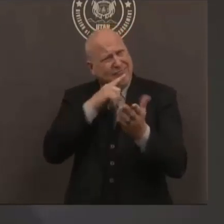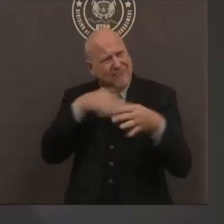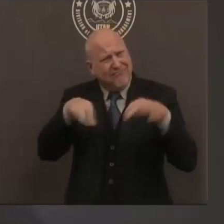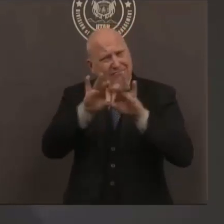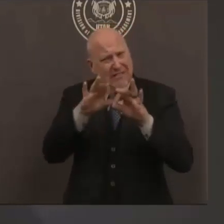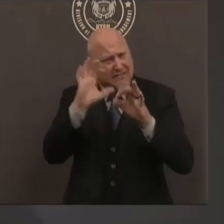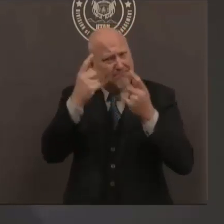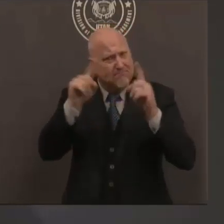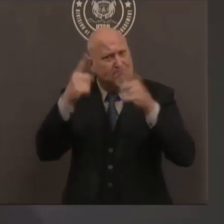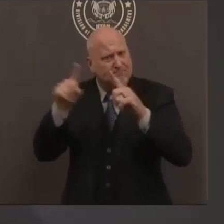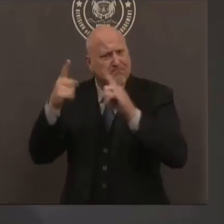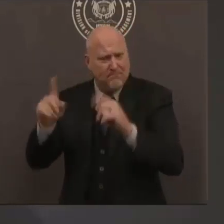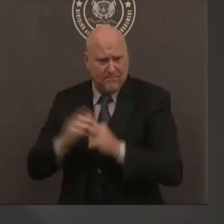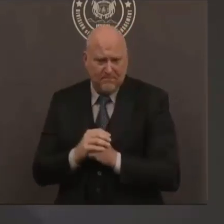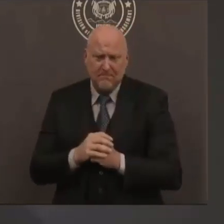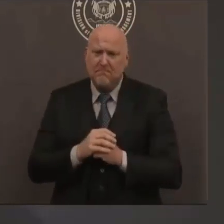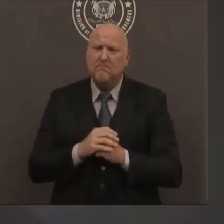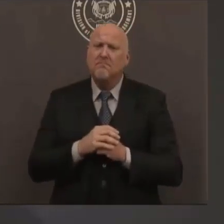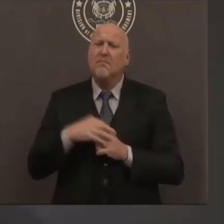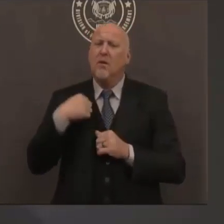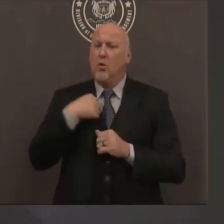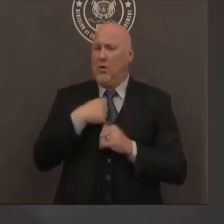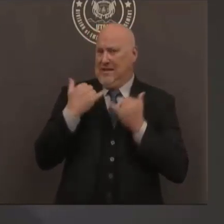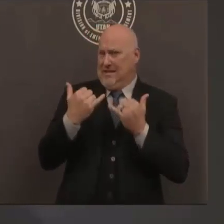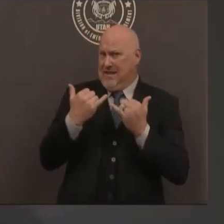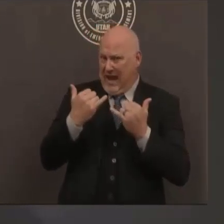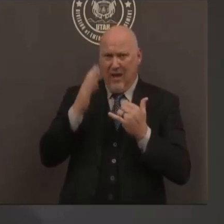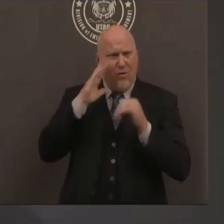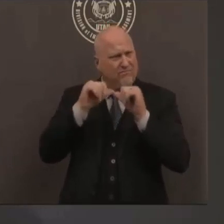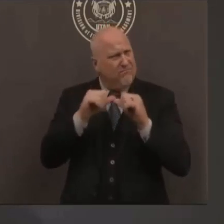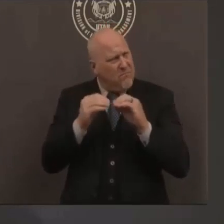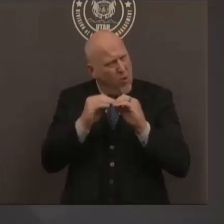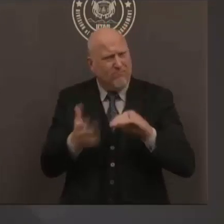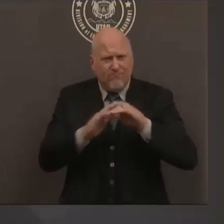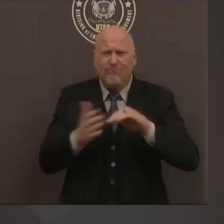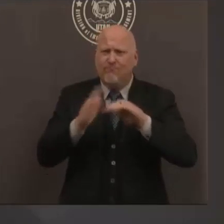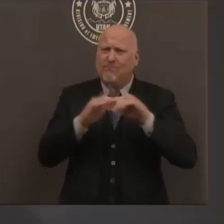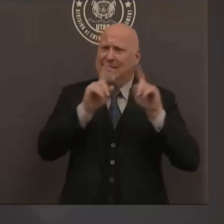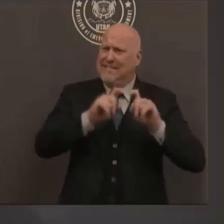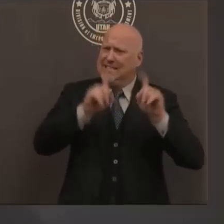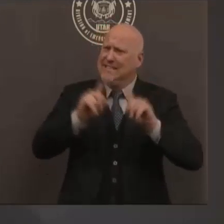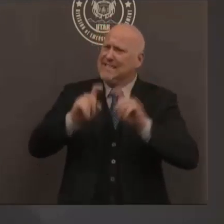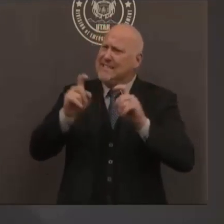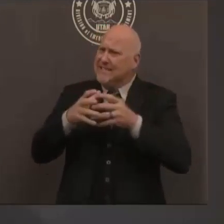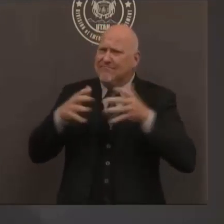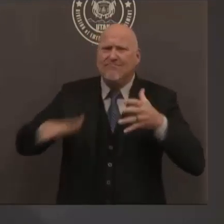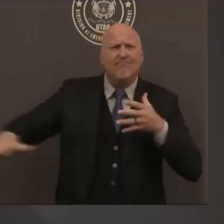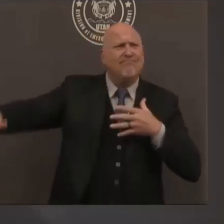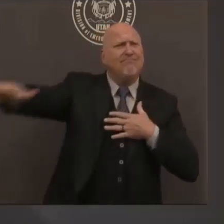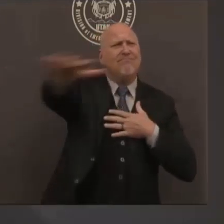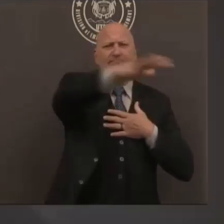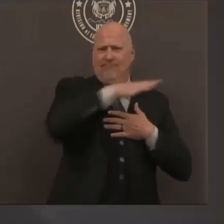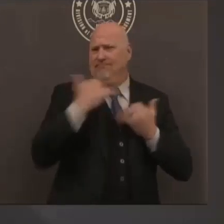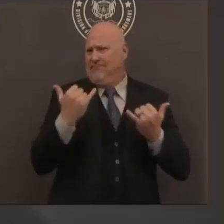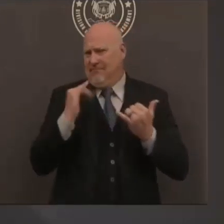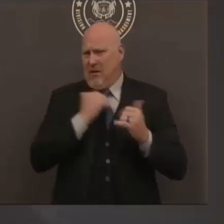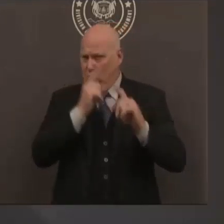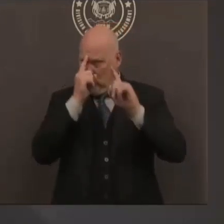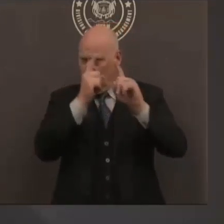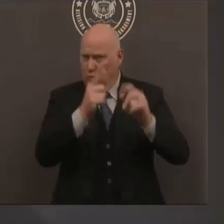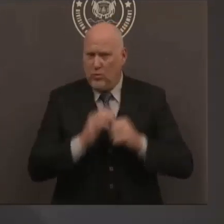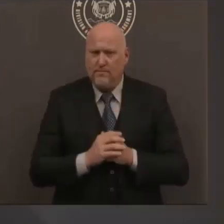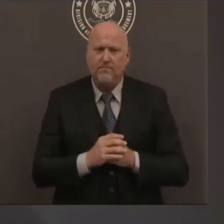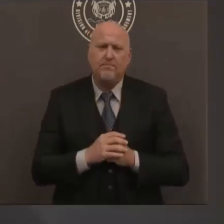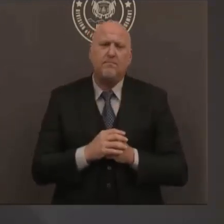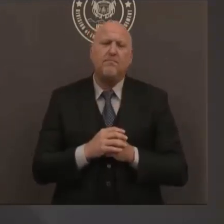testing expansion. So as a follow-up to yesterday's multicultural outreach efforts, we're announcing today that